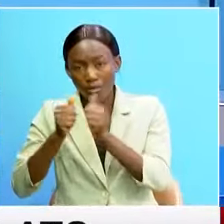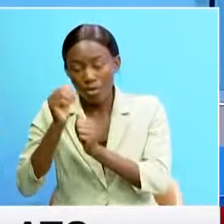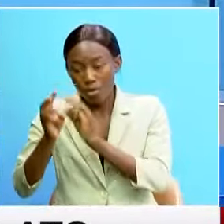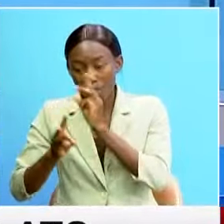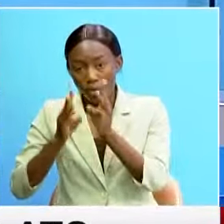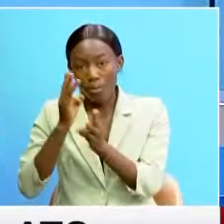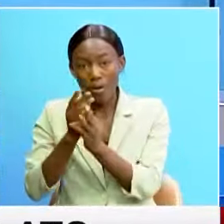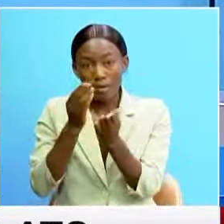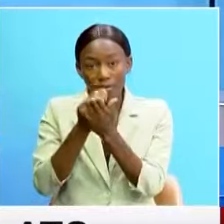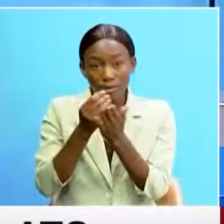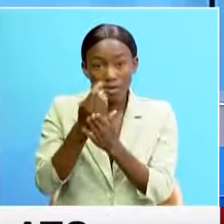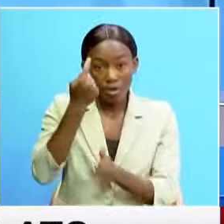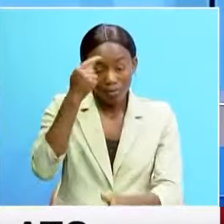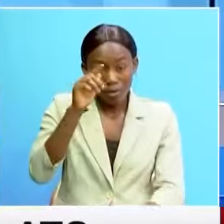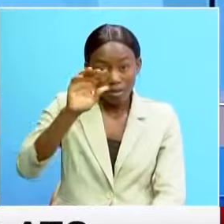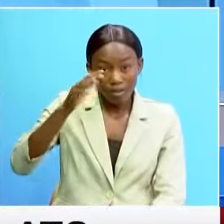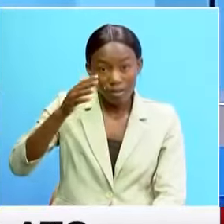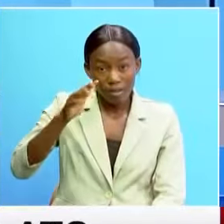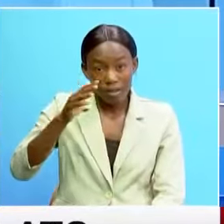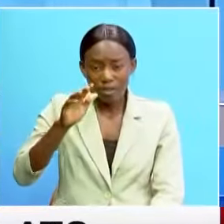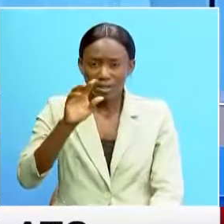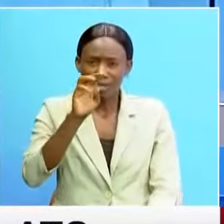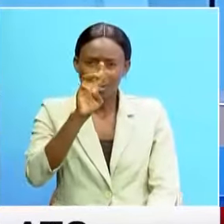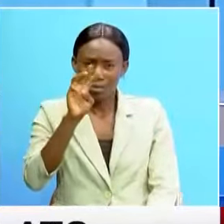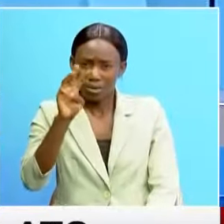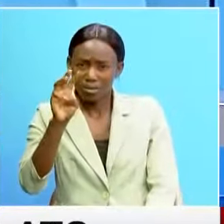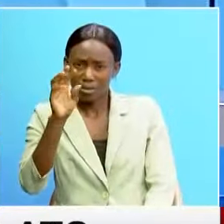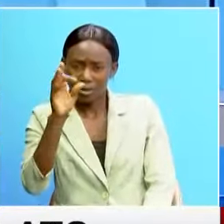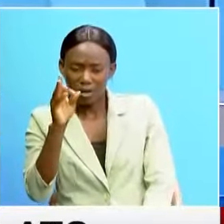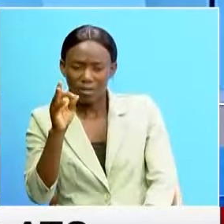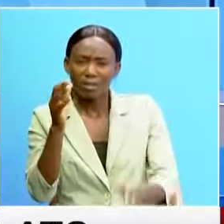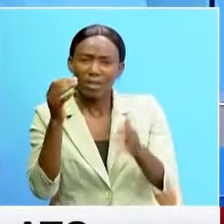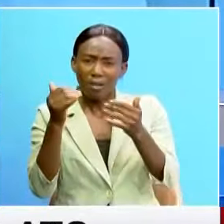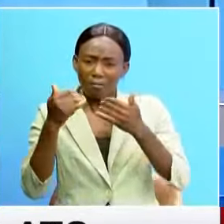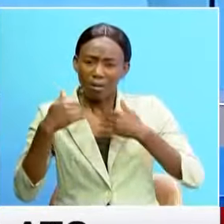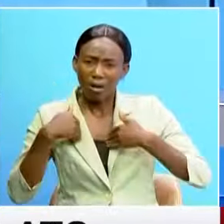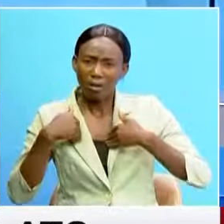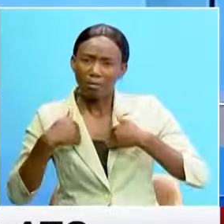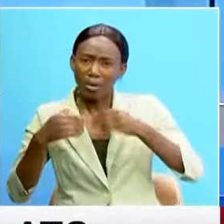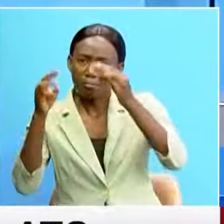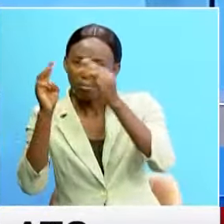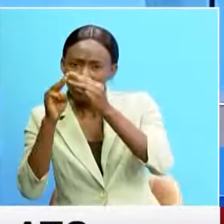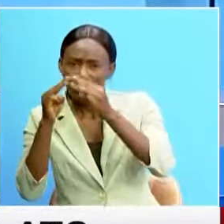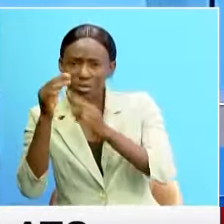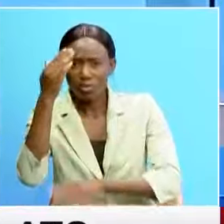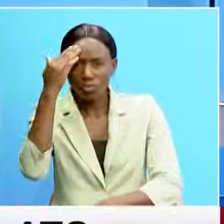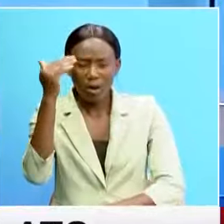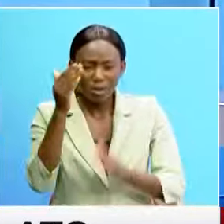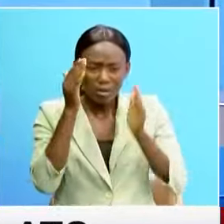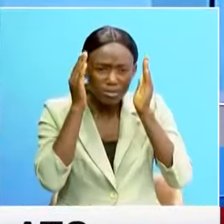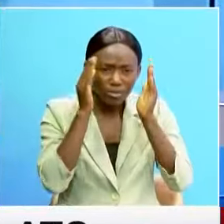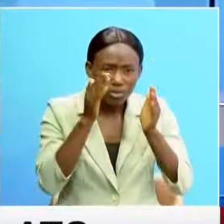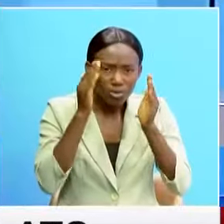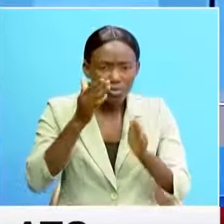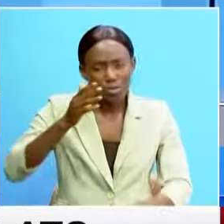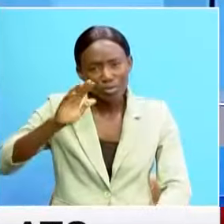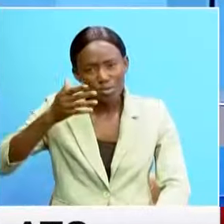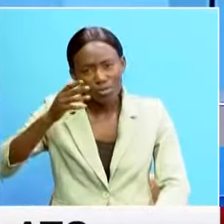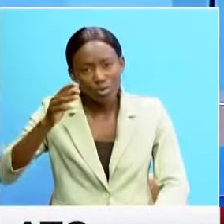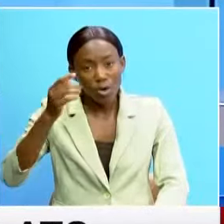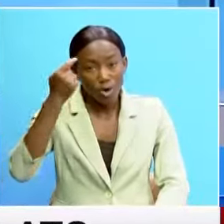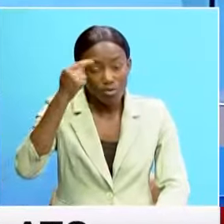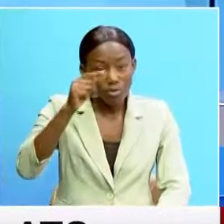Fund for Nature, WWF, has held a meeting to validate nature-based solutions for the Kafue floods for